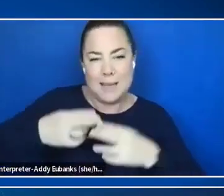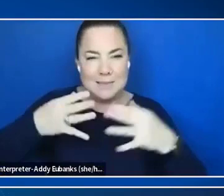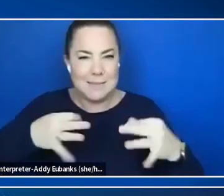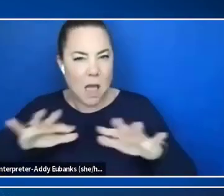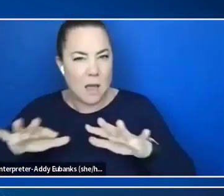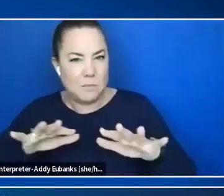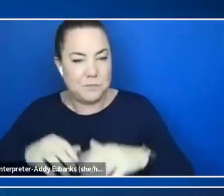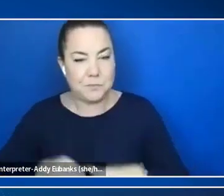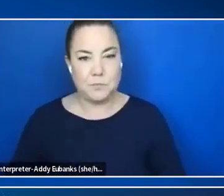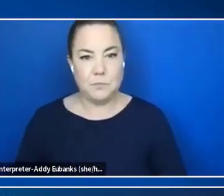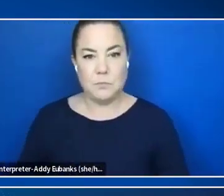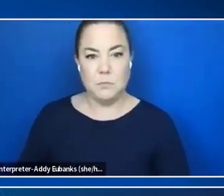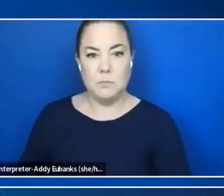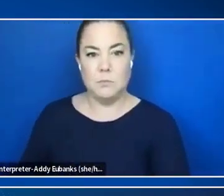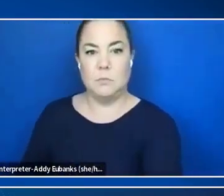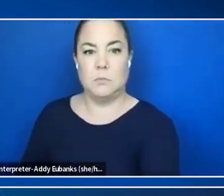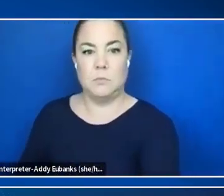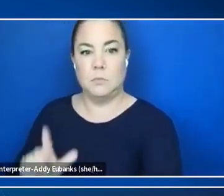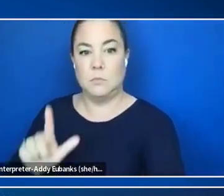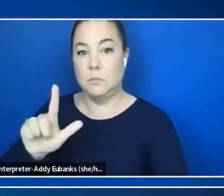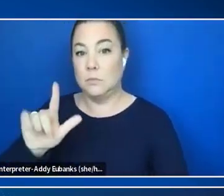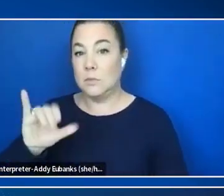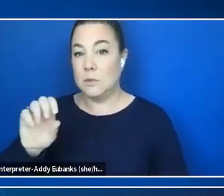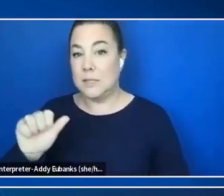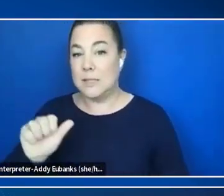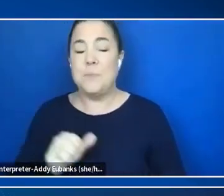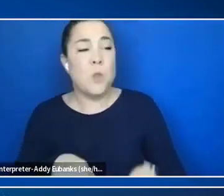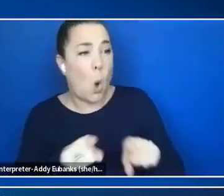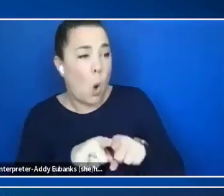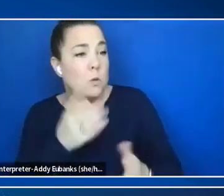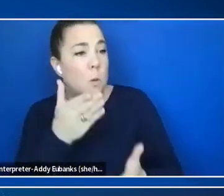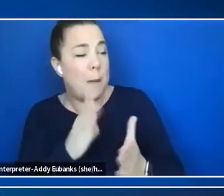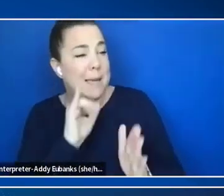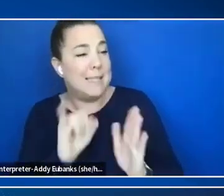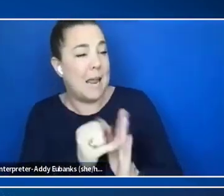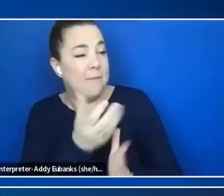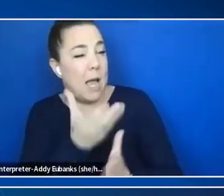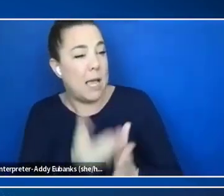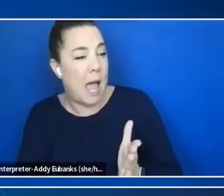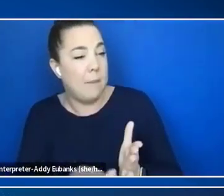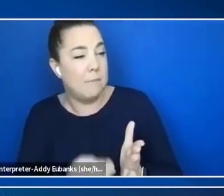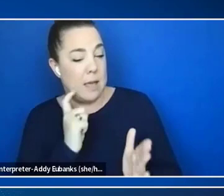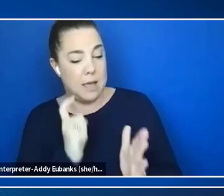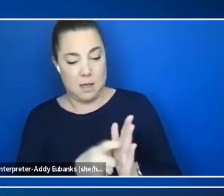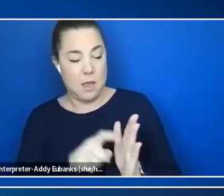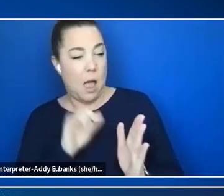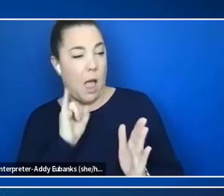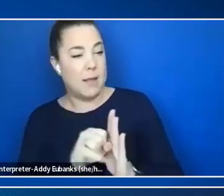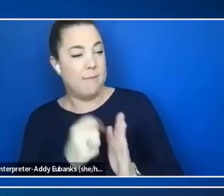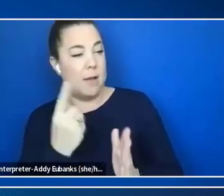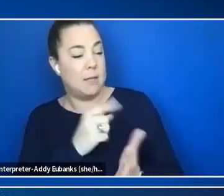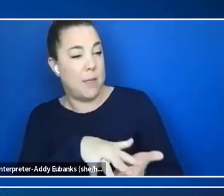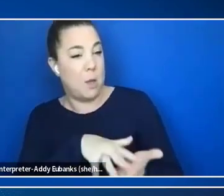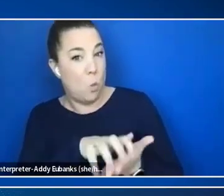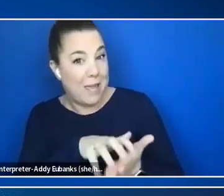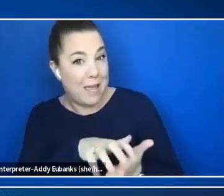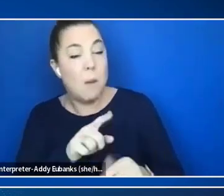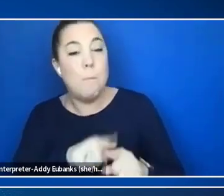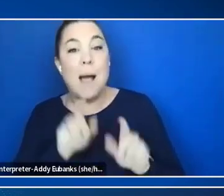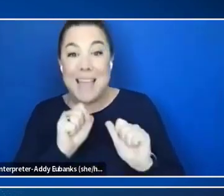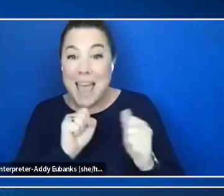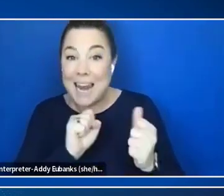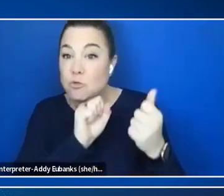it's not absolute. And it's also, you may identify gaps, you may identify weaknesses, but the question is, are they addressable? If they're